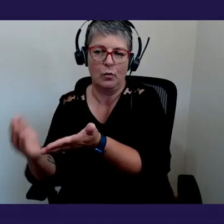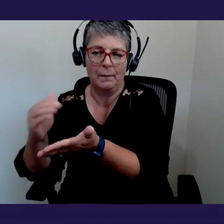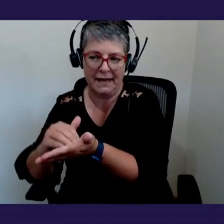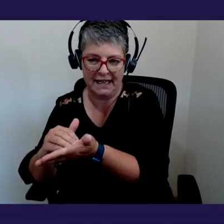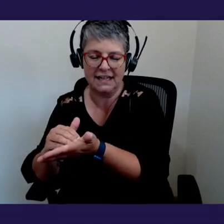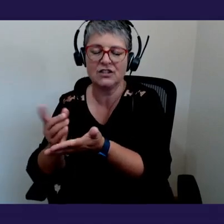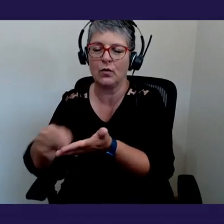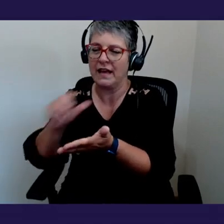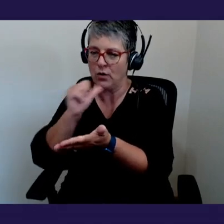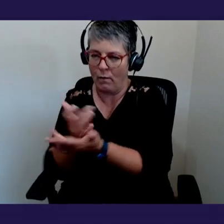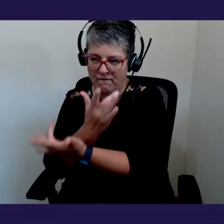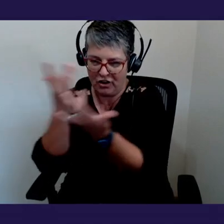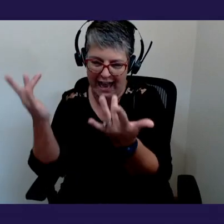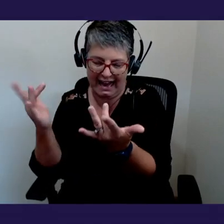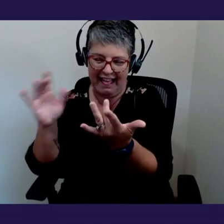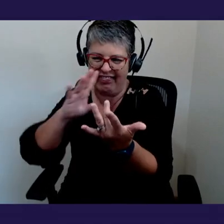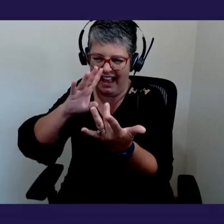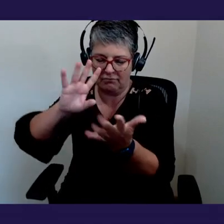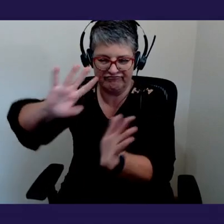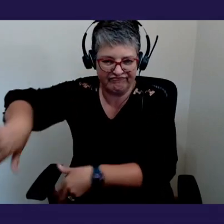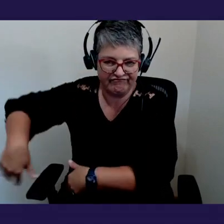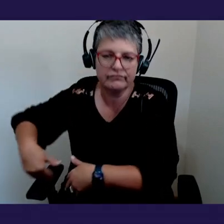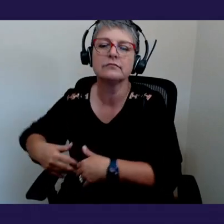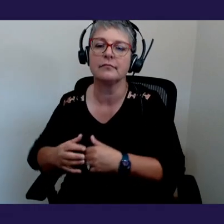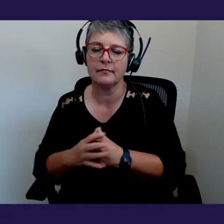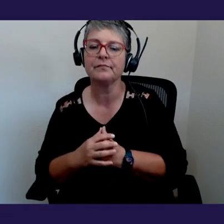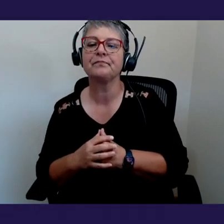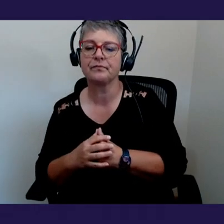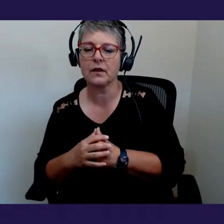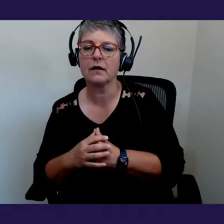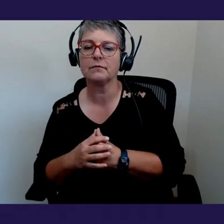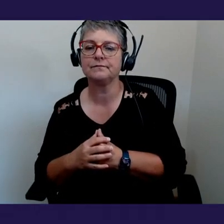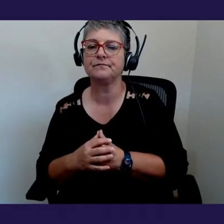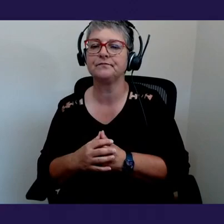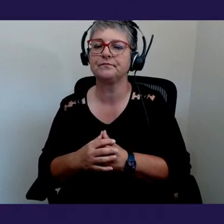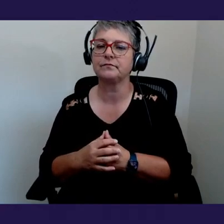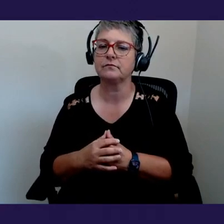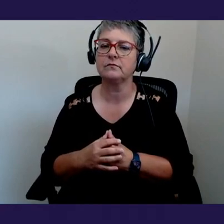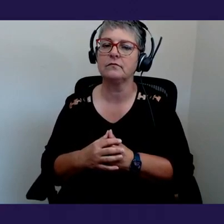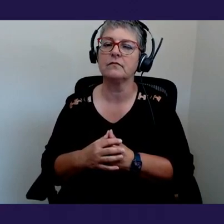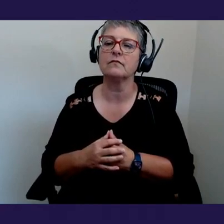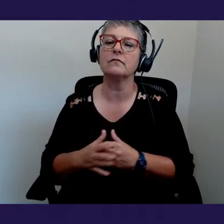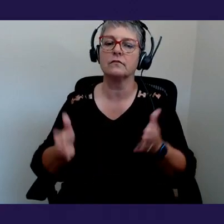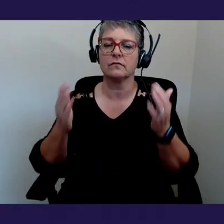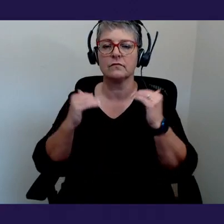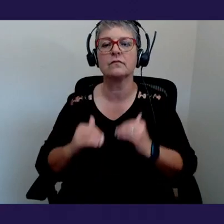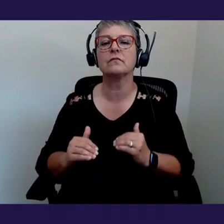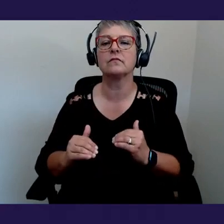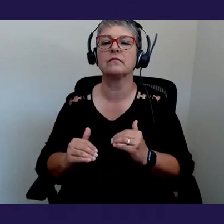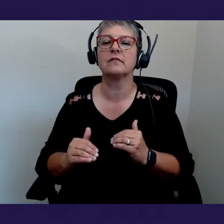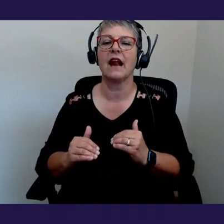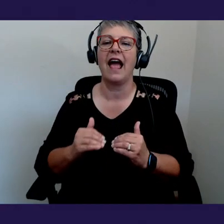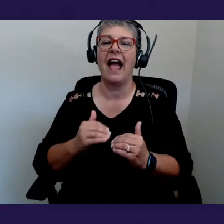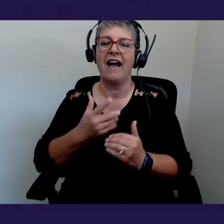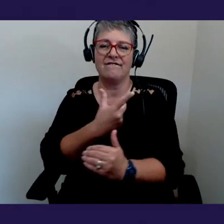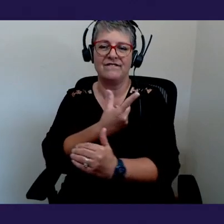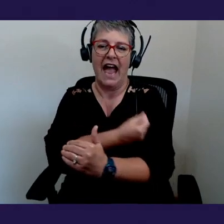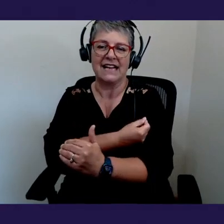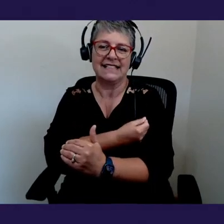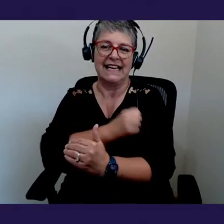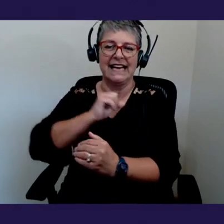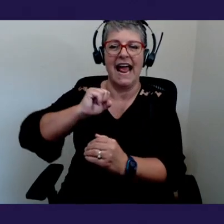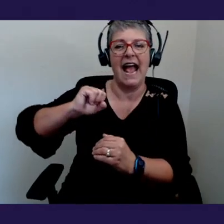as irrelevant. Slide 6, please. This is a figure of the vaccine hesitancy framework that I published in one of